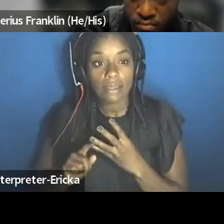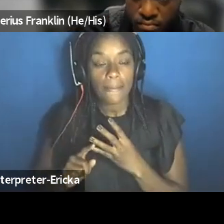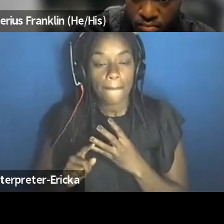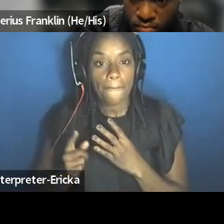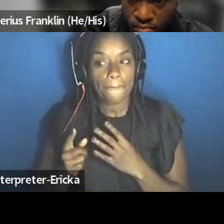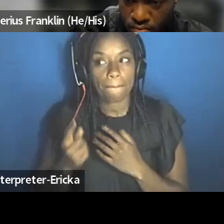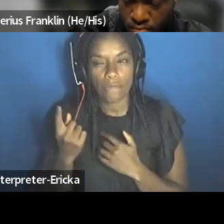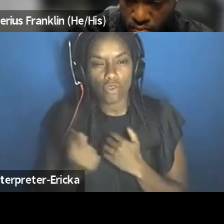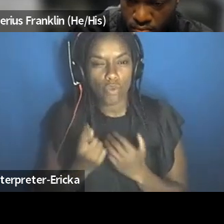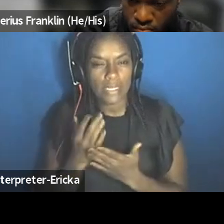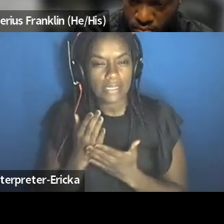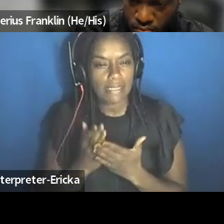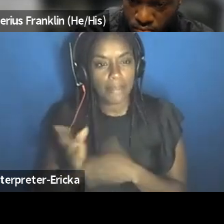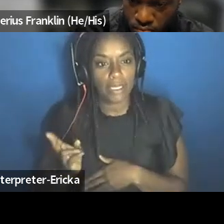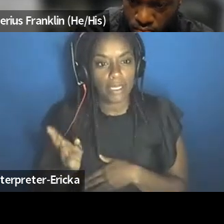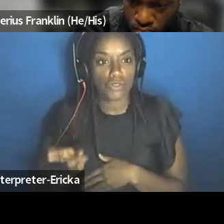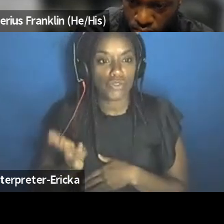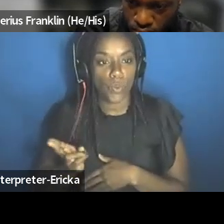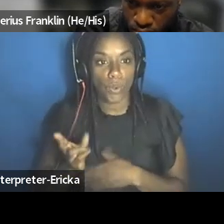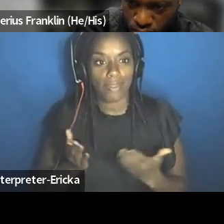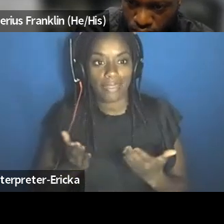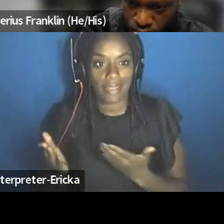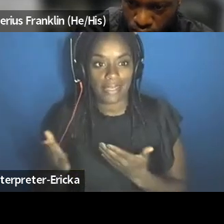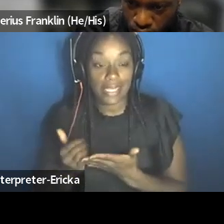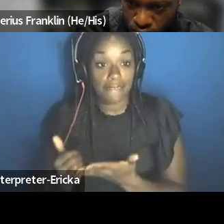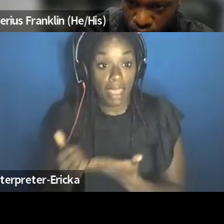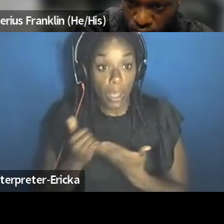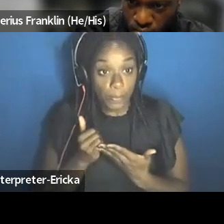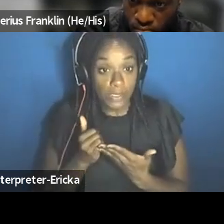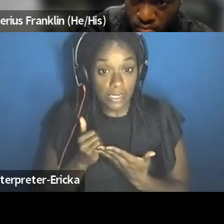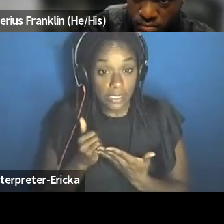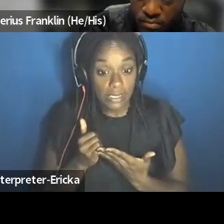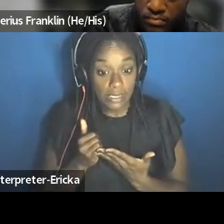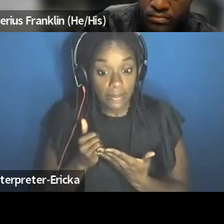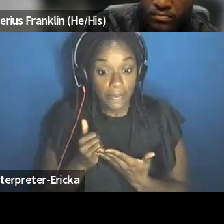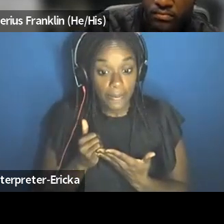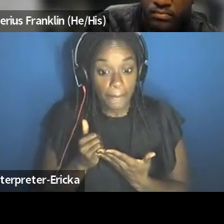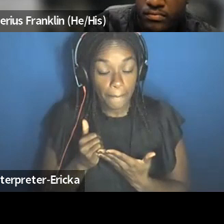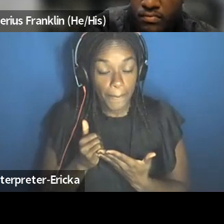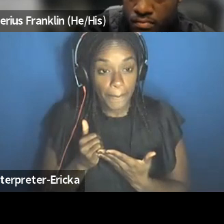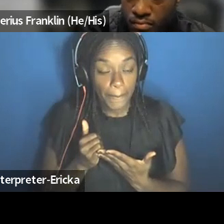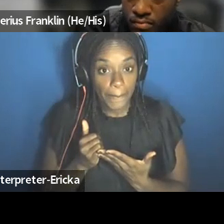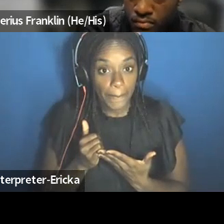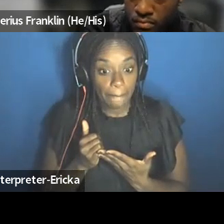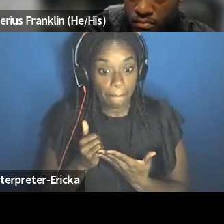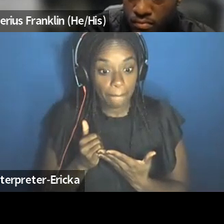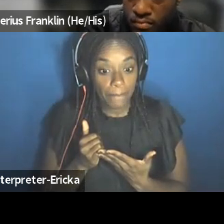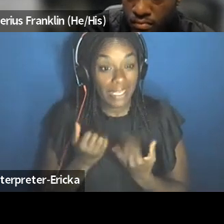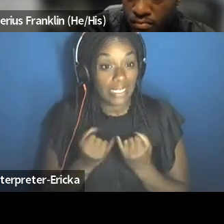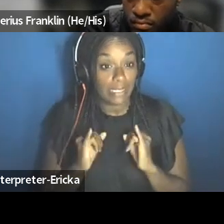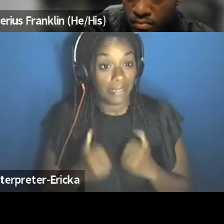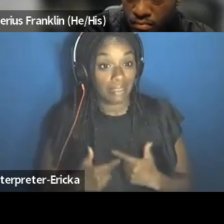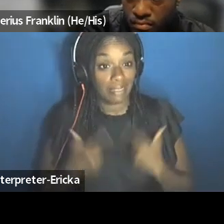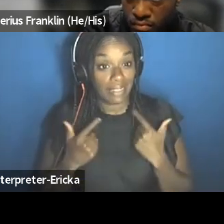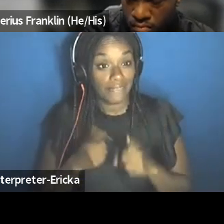what are some historical things that have helped be an independent living